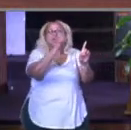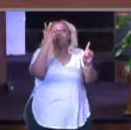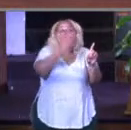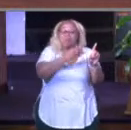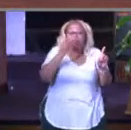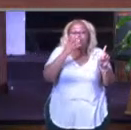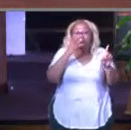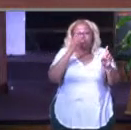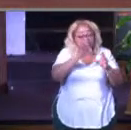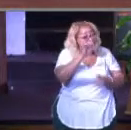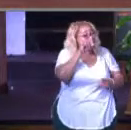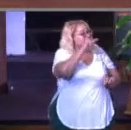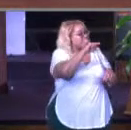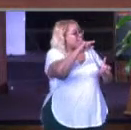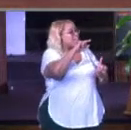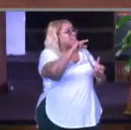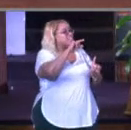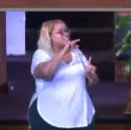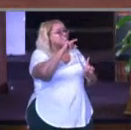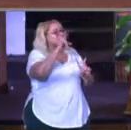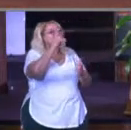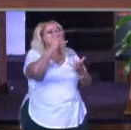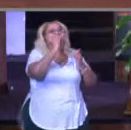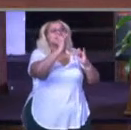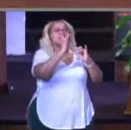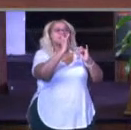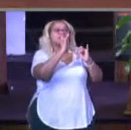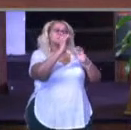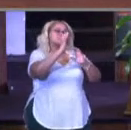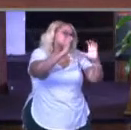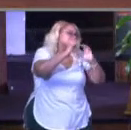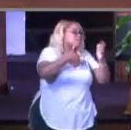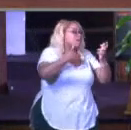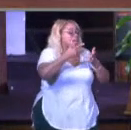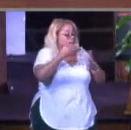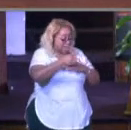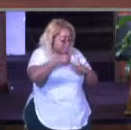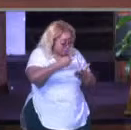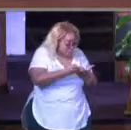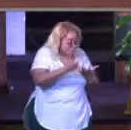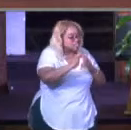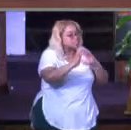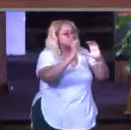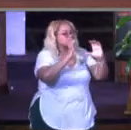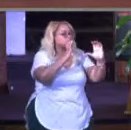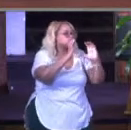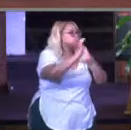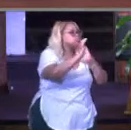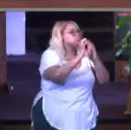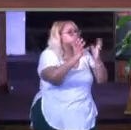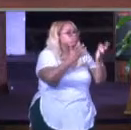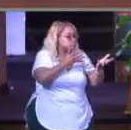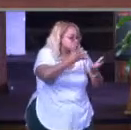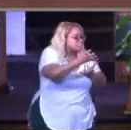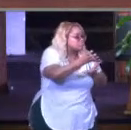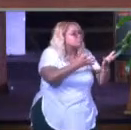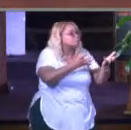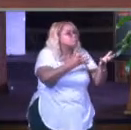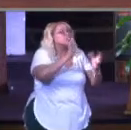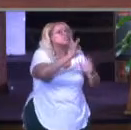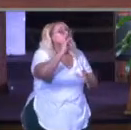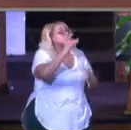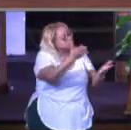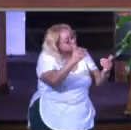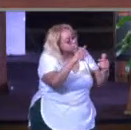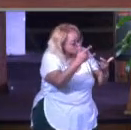Beautiful thing about the Spirit is the one who will still keep talking to us after we fall. The Spirit is the one who